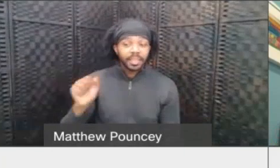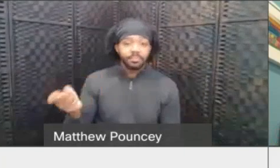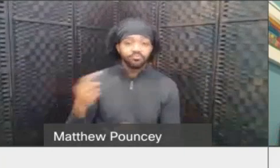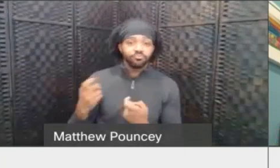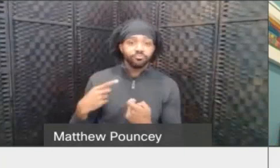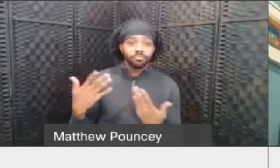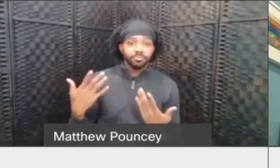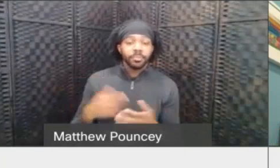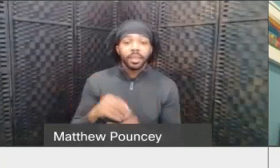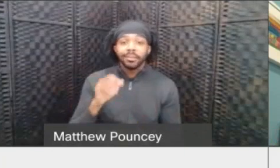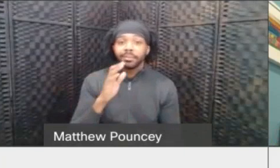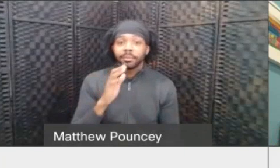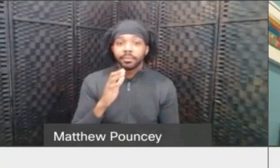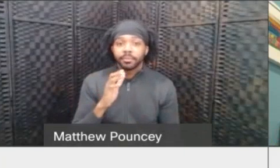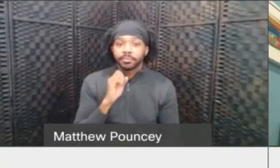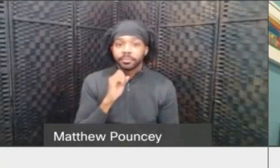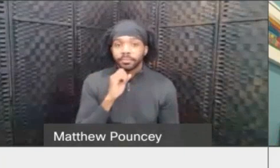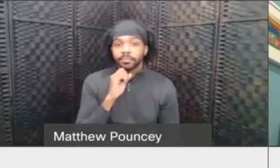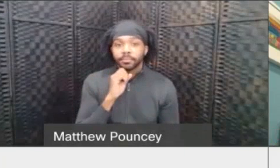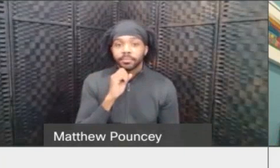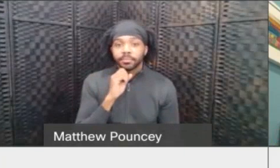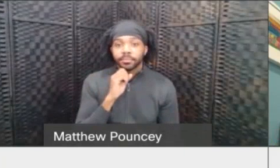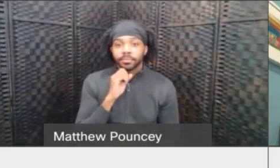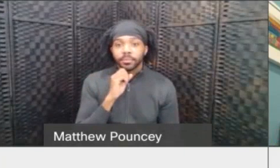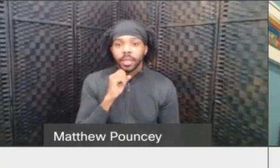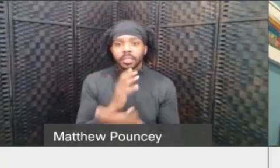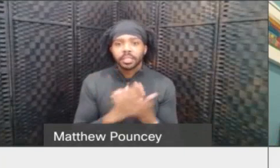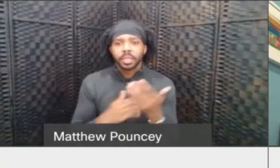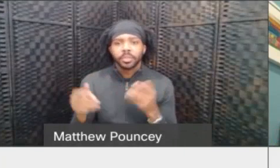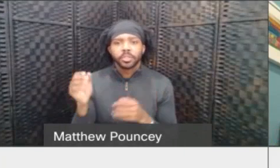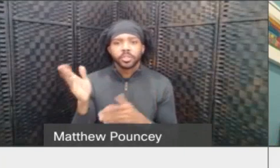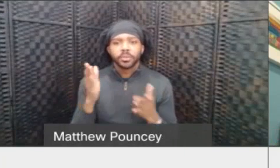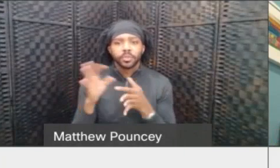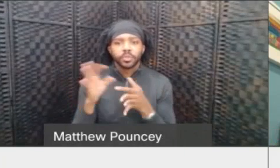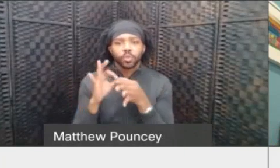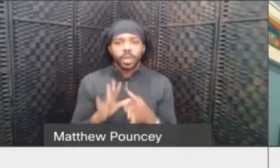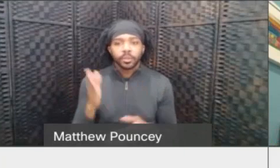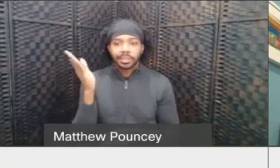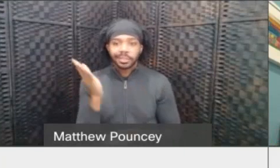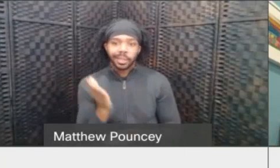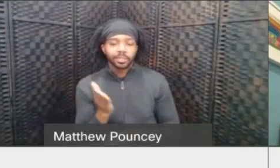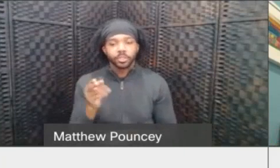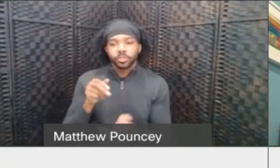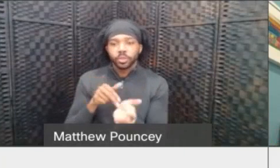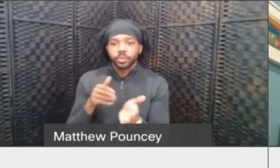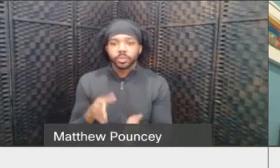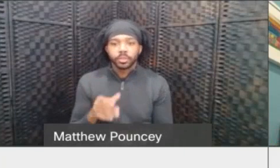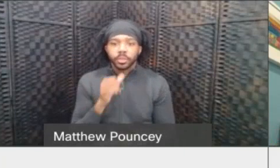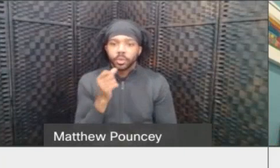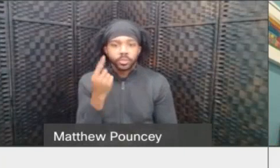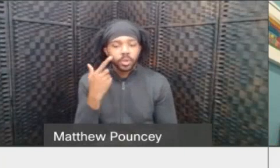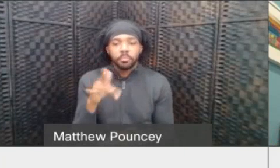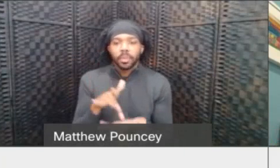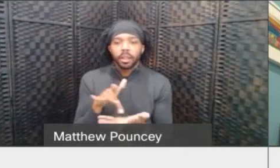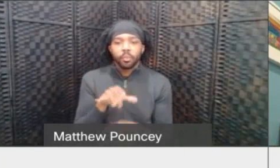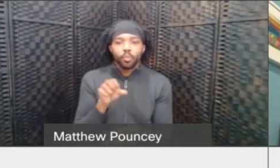the service coordinators / nurses don't understand that medical appointment take a longer time to